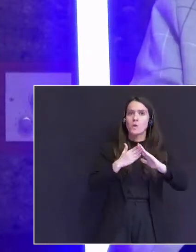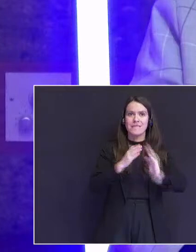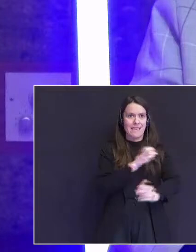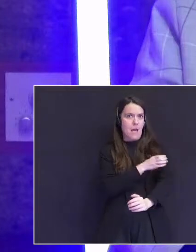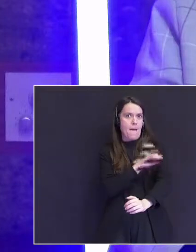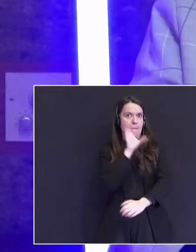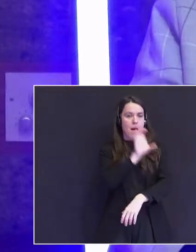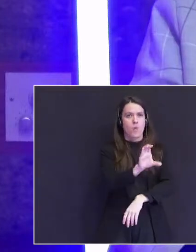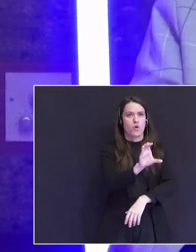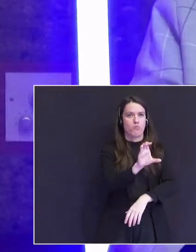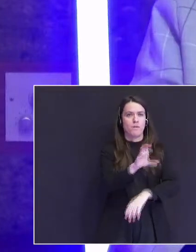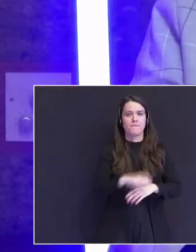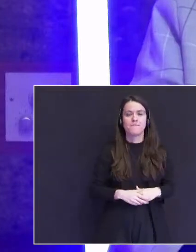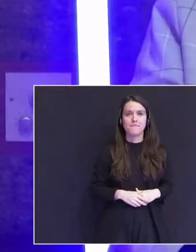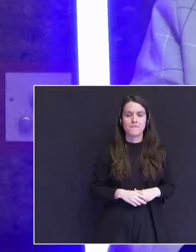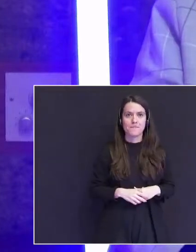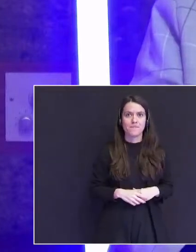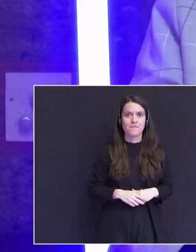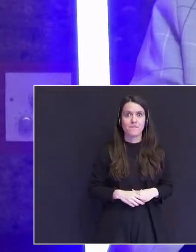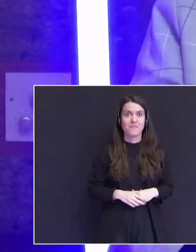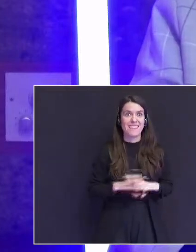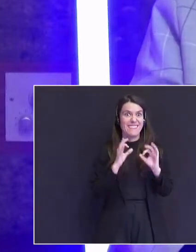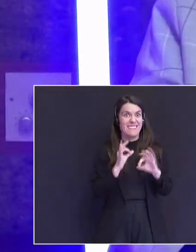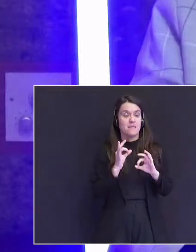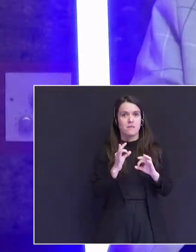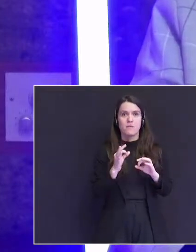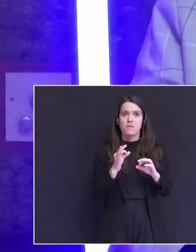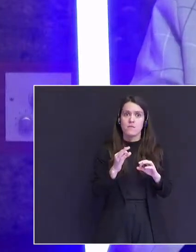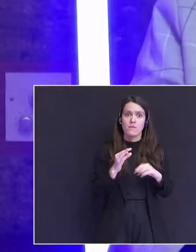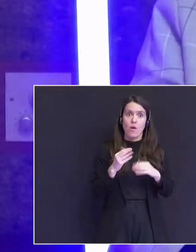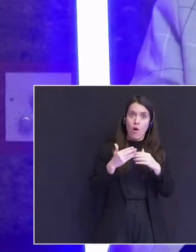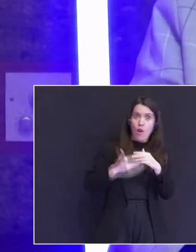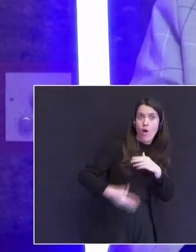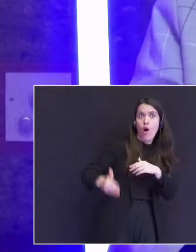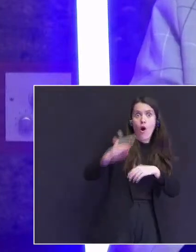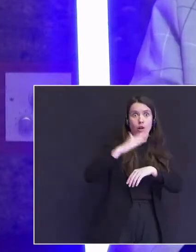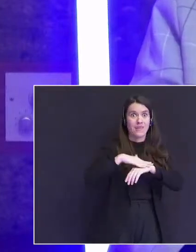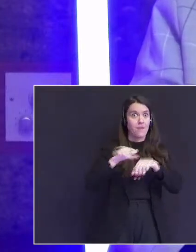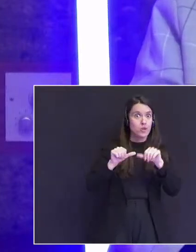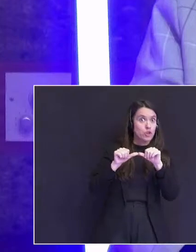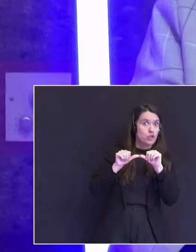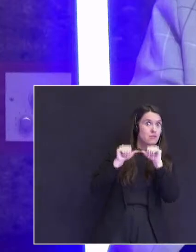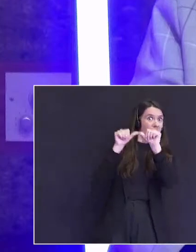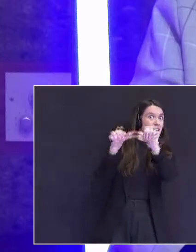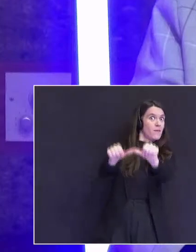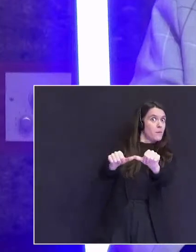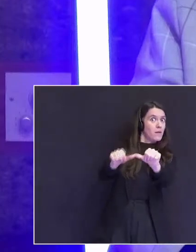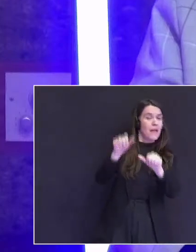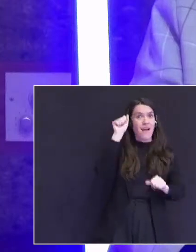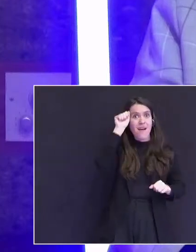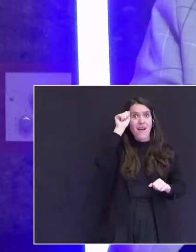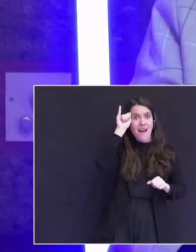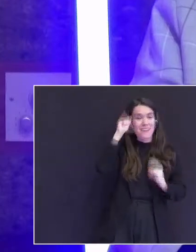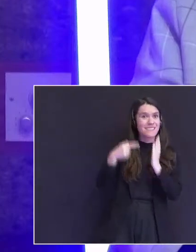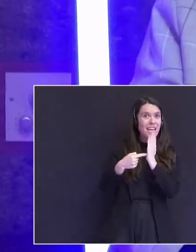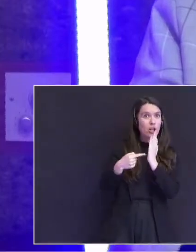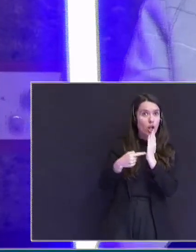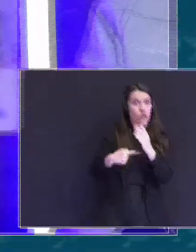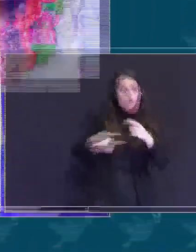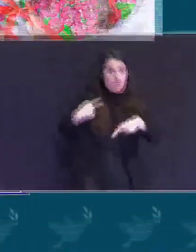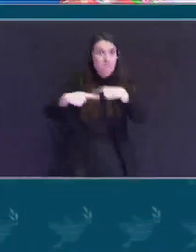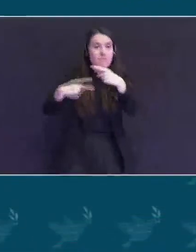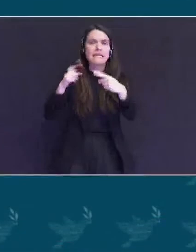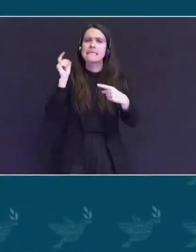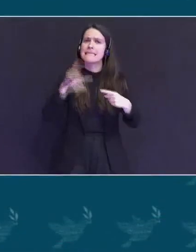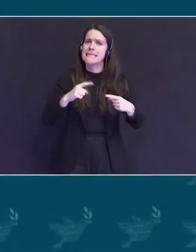the effective adoption that this long-term sustainable of the AI-driven language technology is require